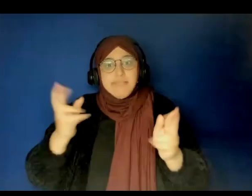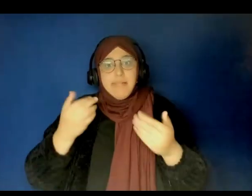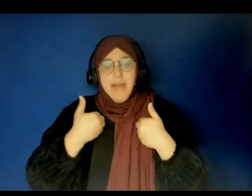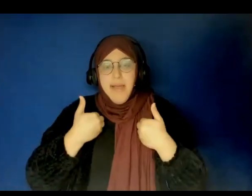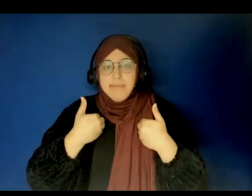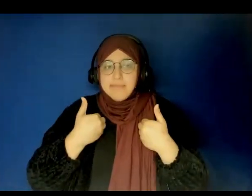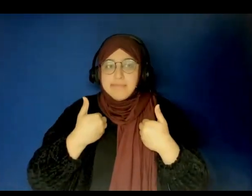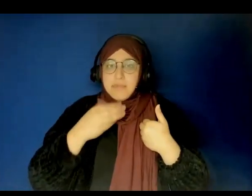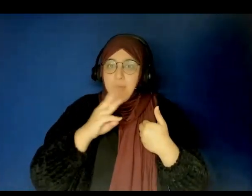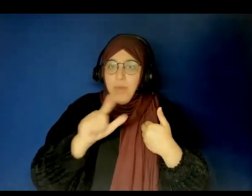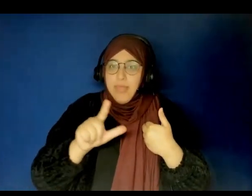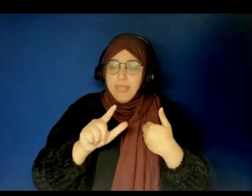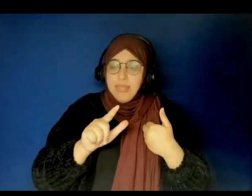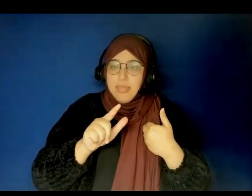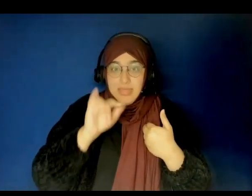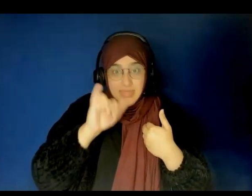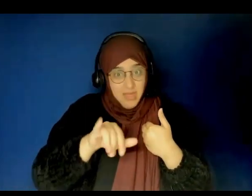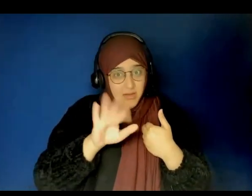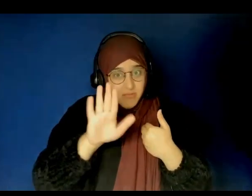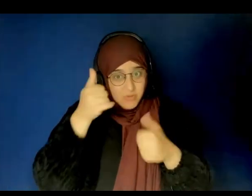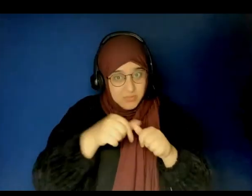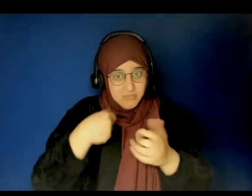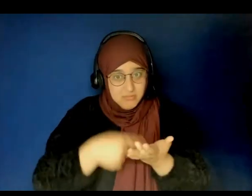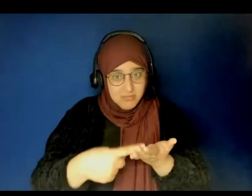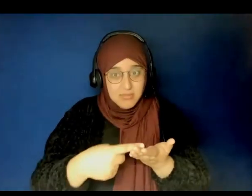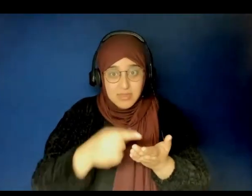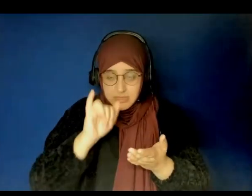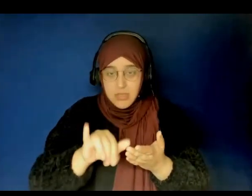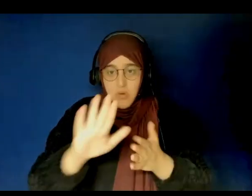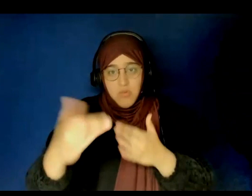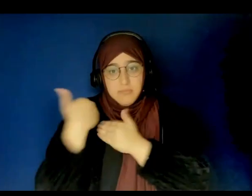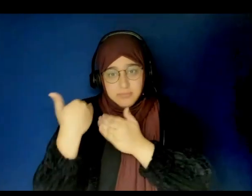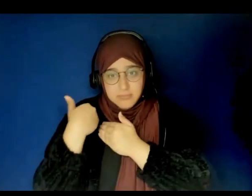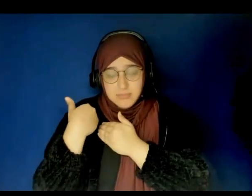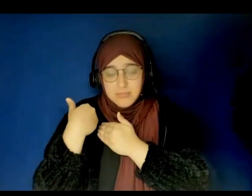an obligation, but legally this can be accepted as well.